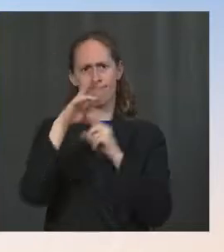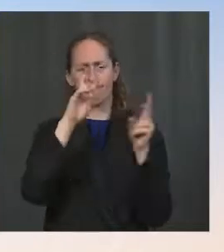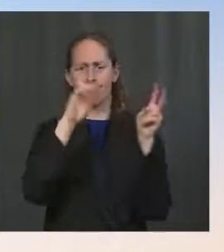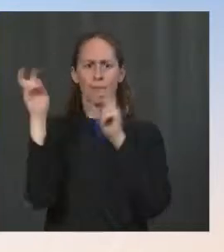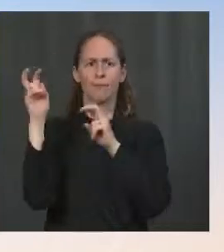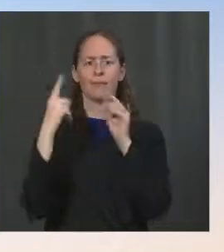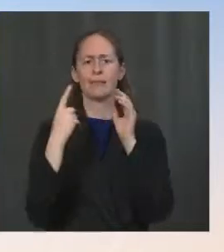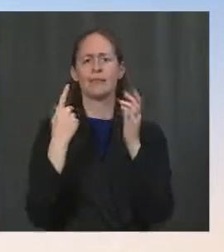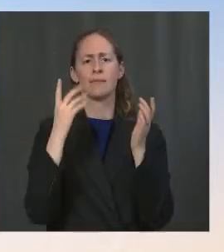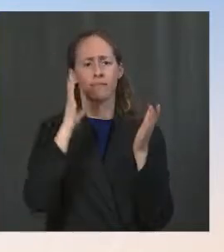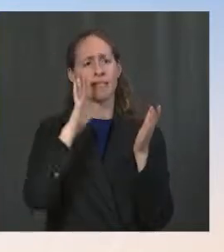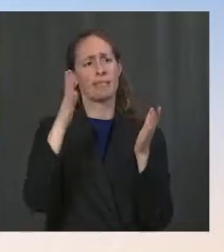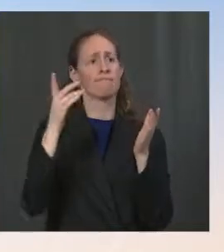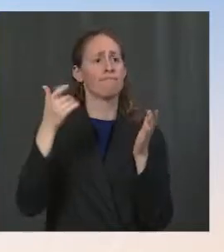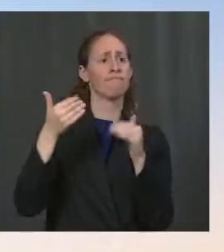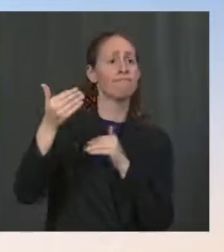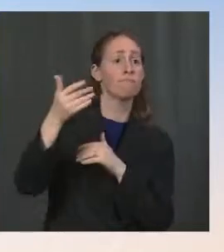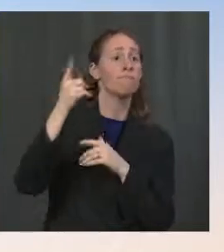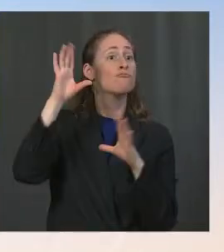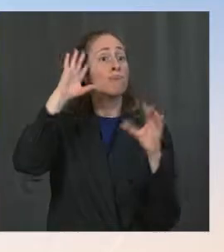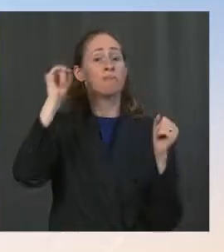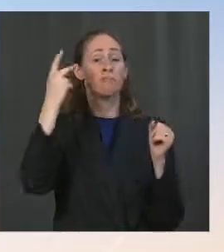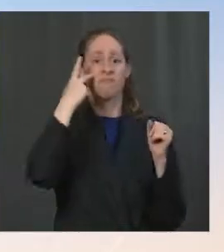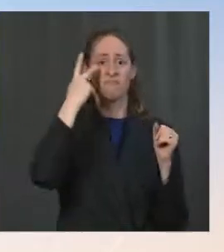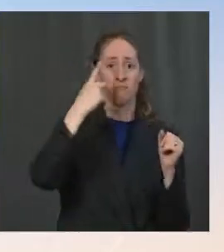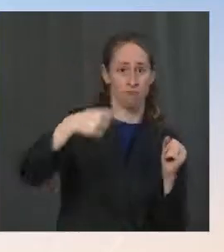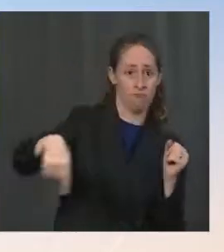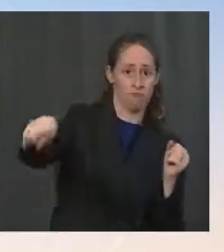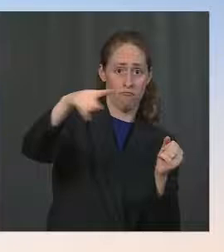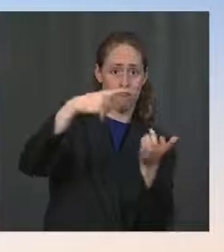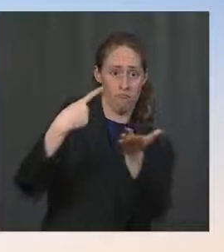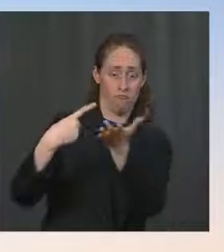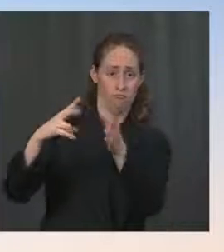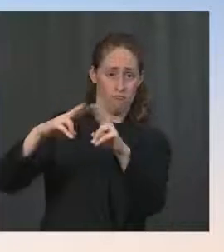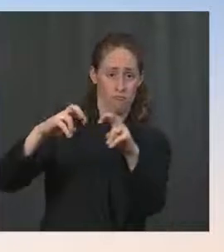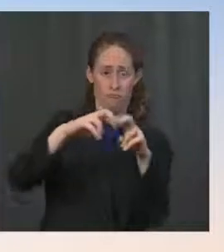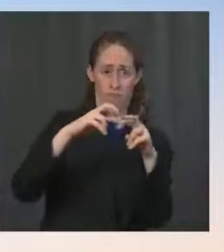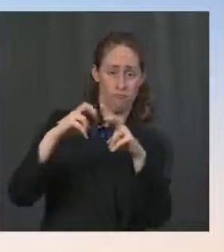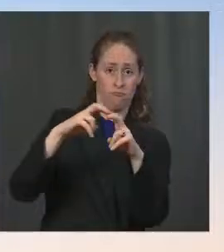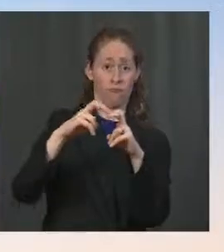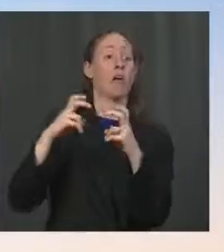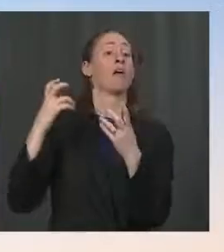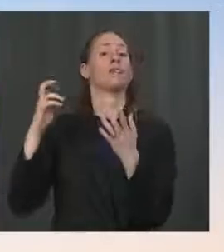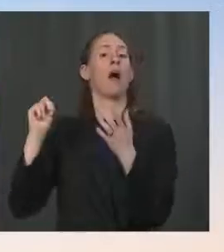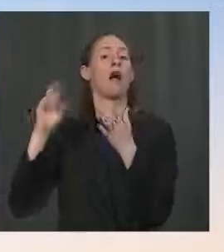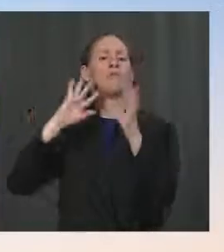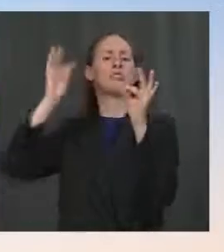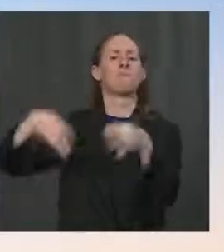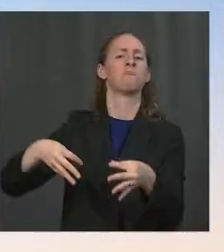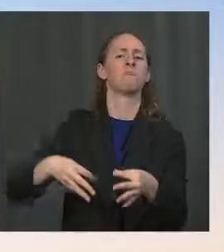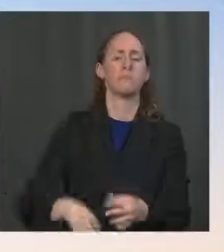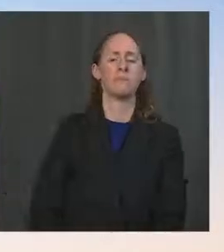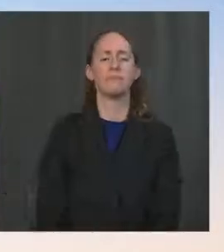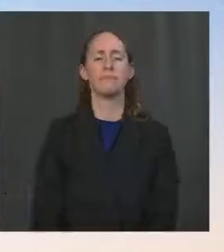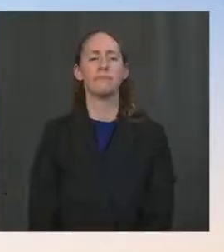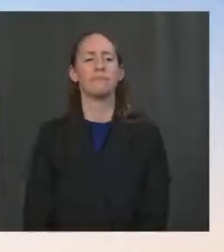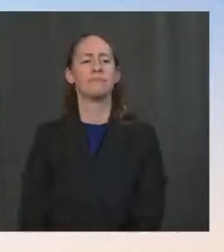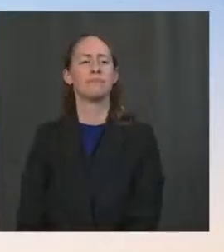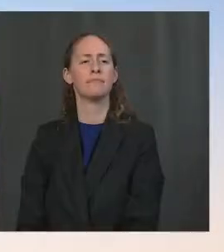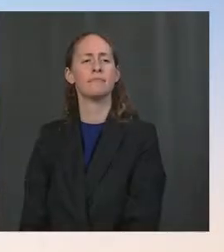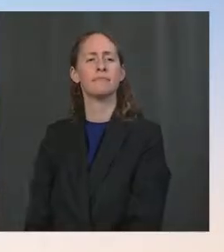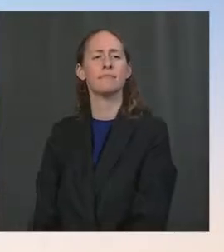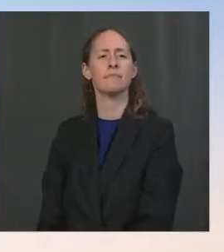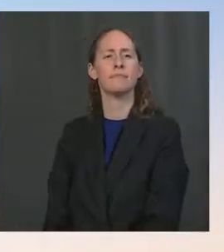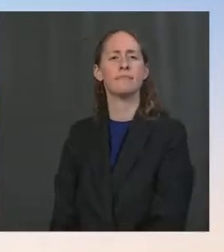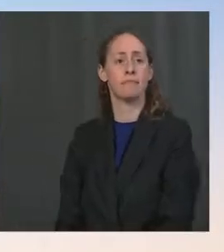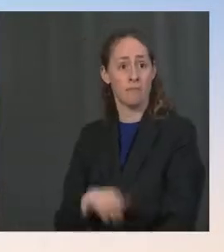like. I think the president will wait for that process to complete before making any evaluations. Go ahead, Karen. I'm going to follow on some of these. Are there steps that the administration is